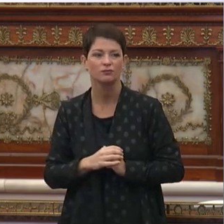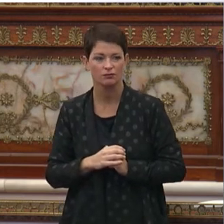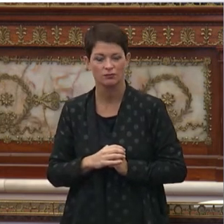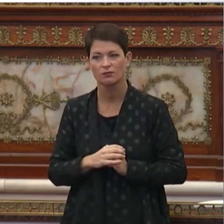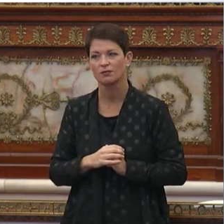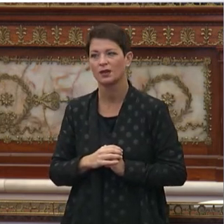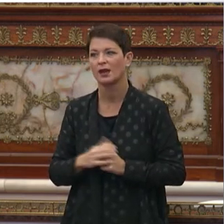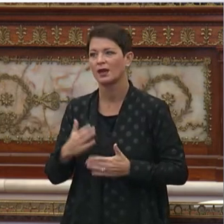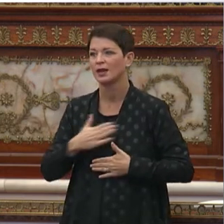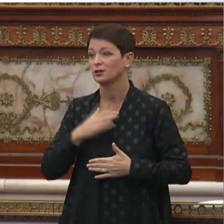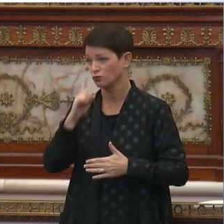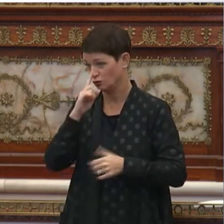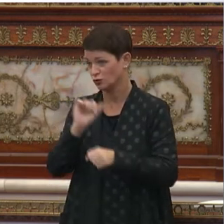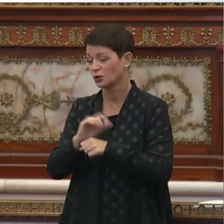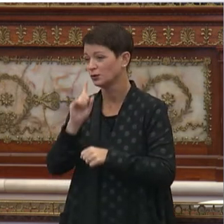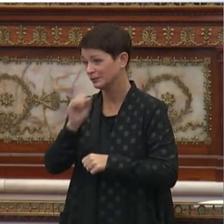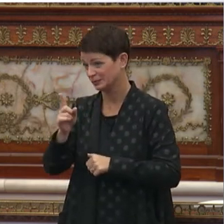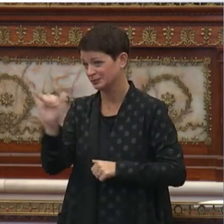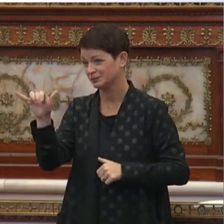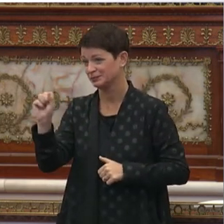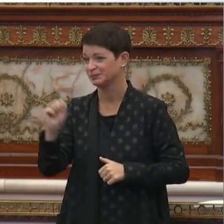much. It is so true.